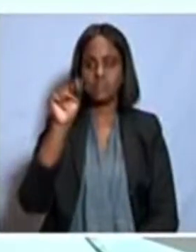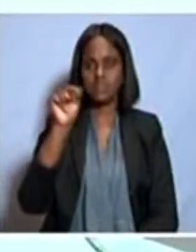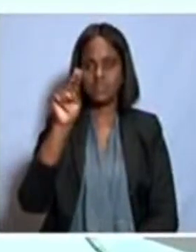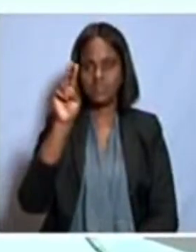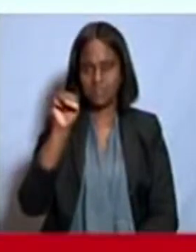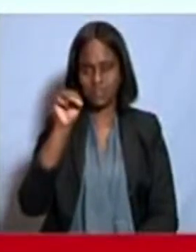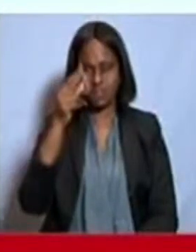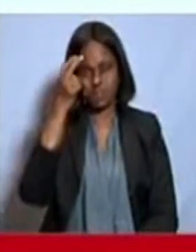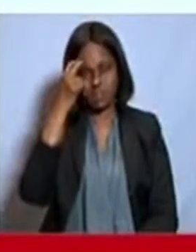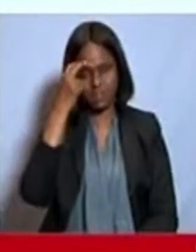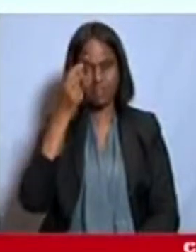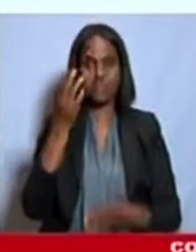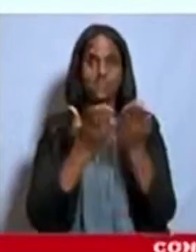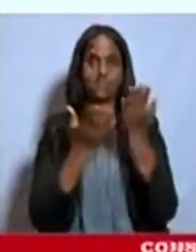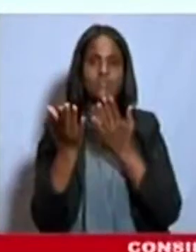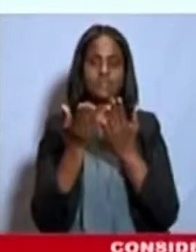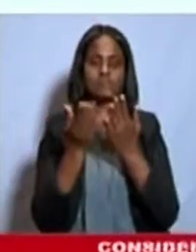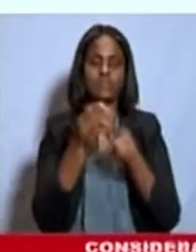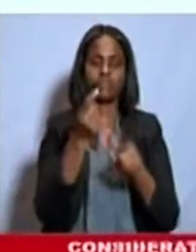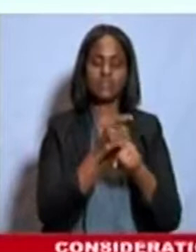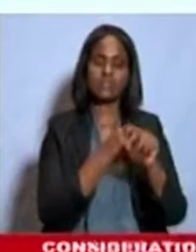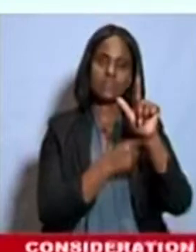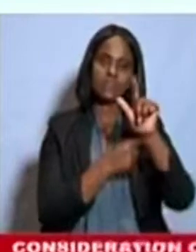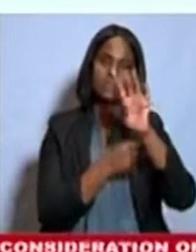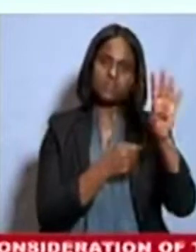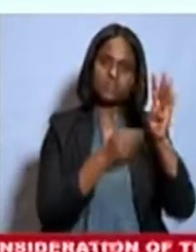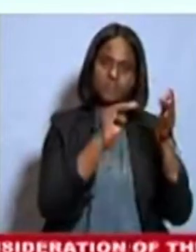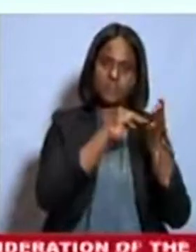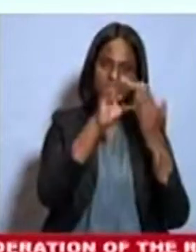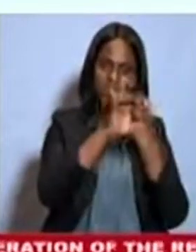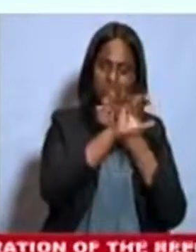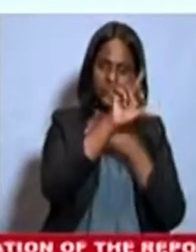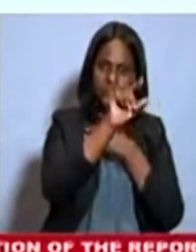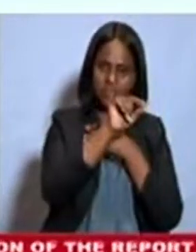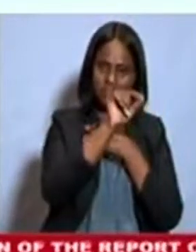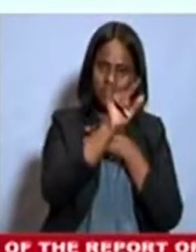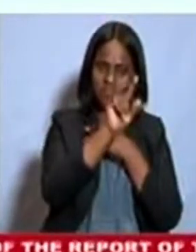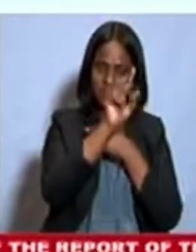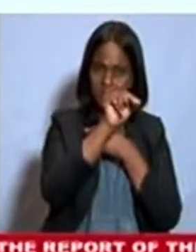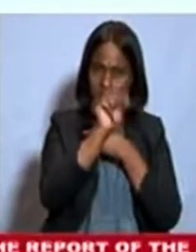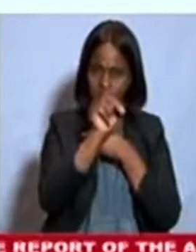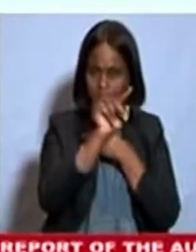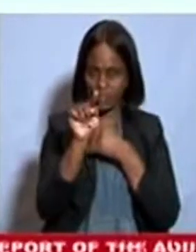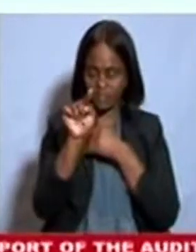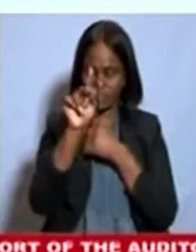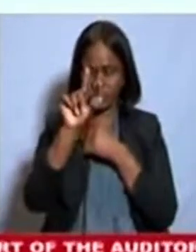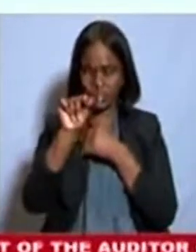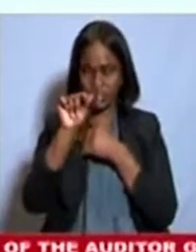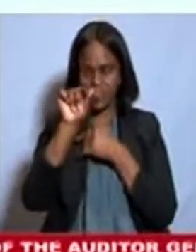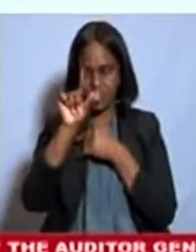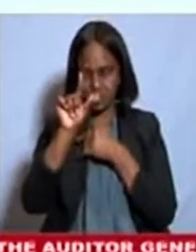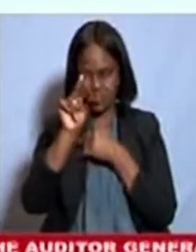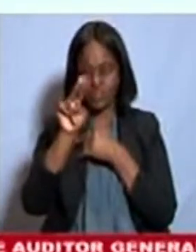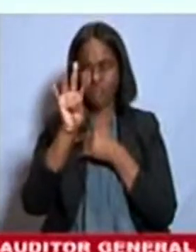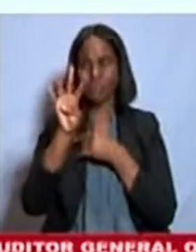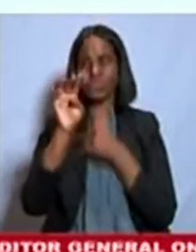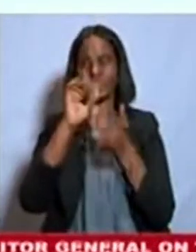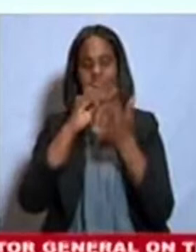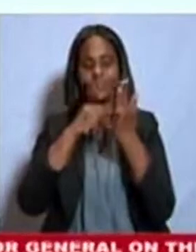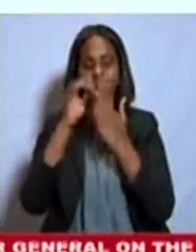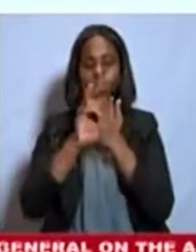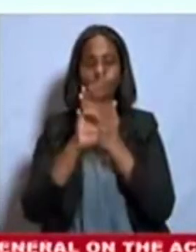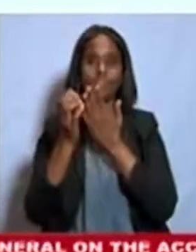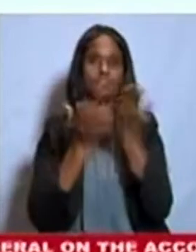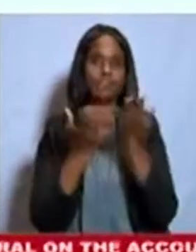period of 3 months from 24th March 2022 to 24th June 2022 for provision of